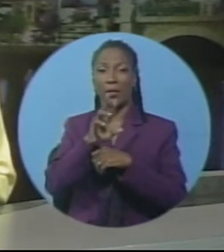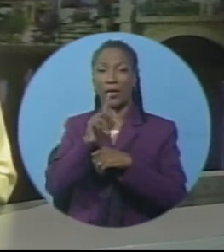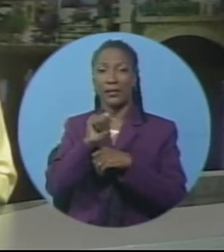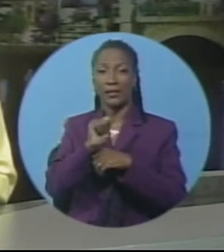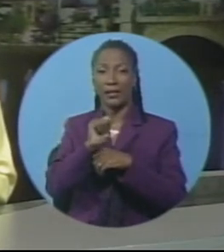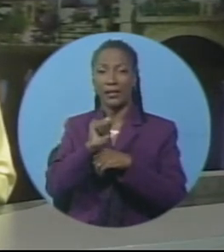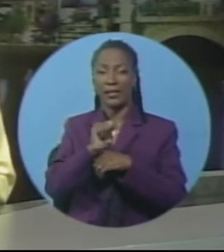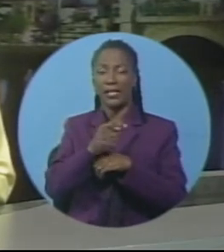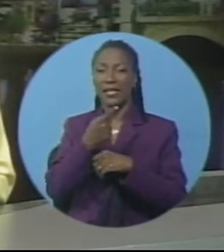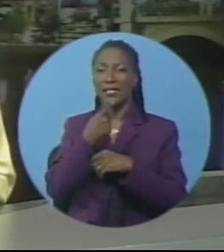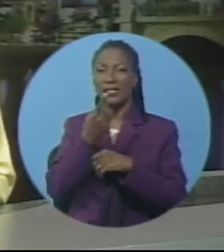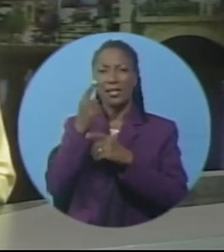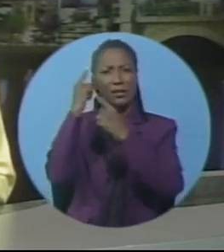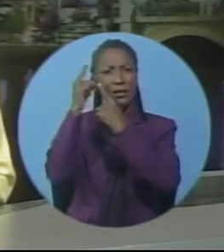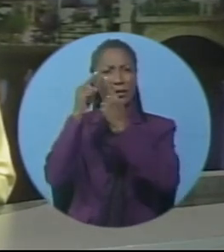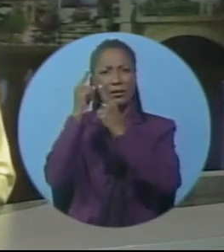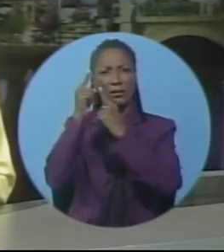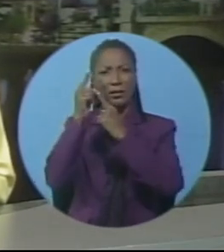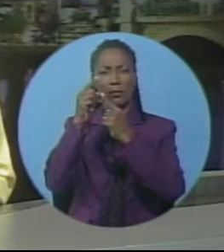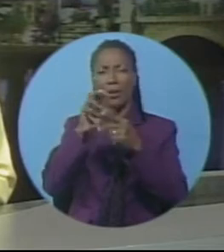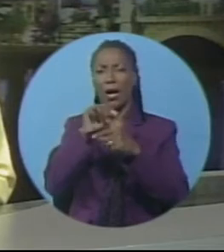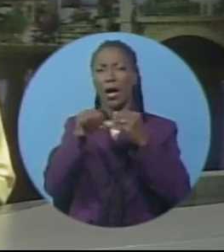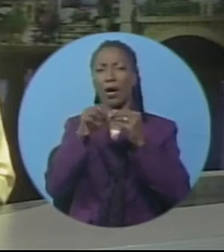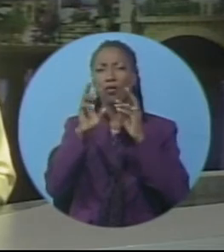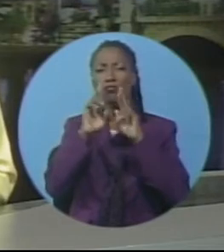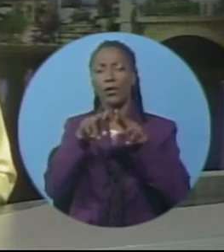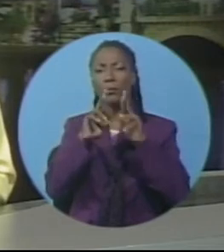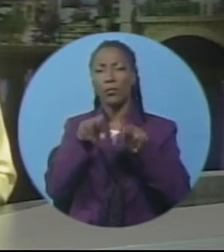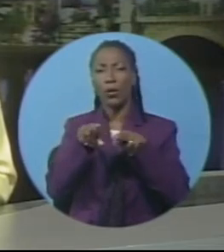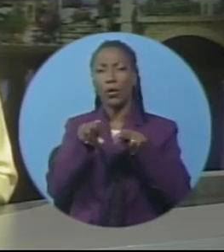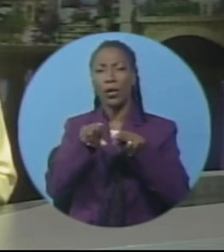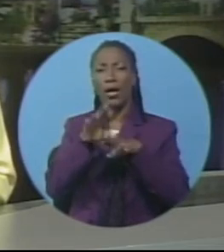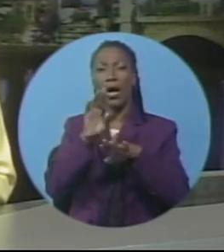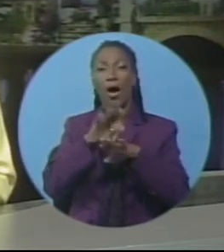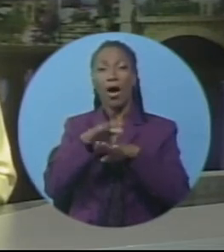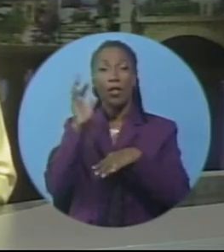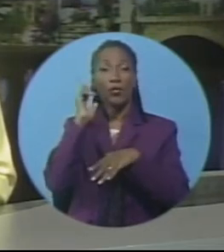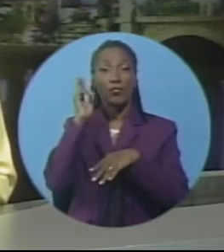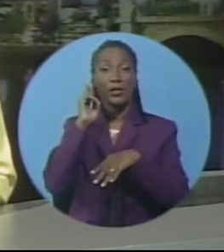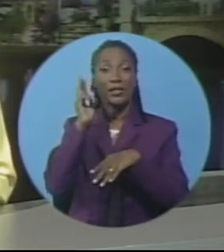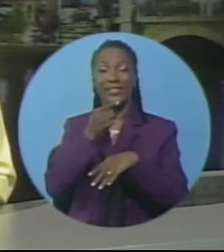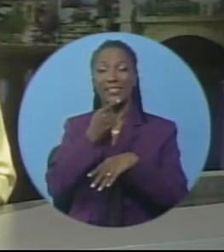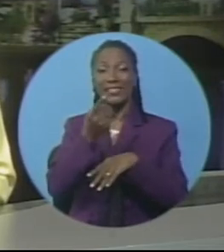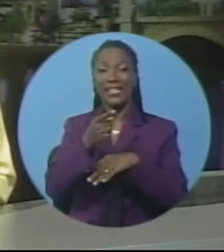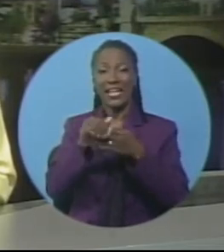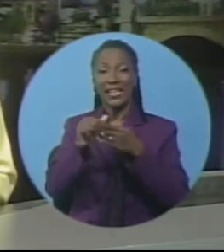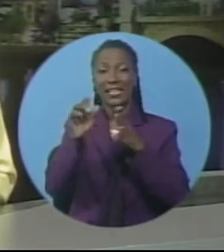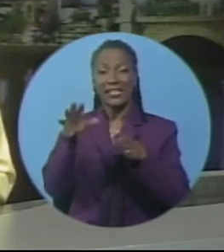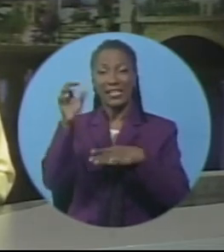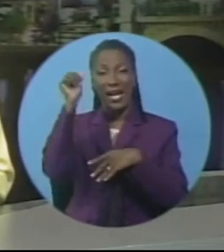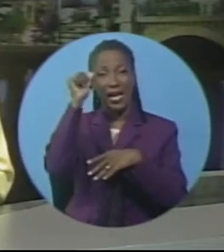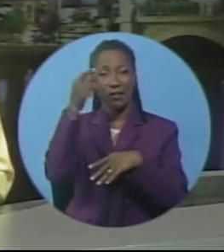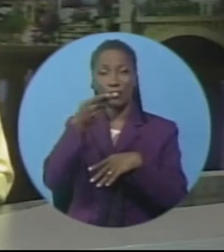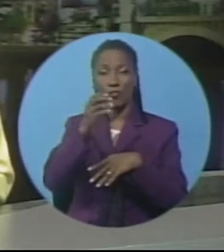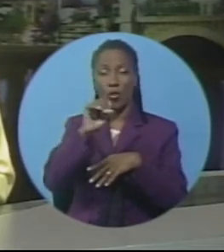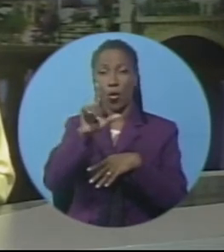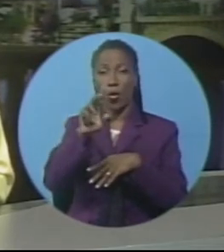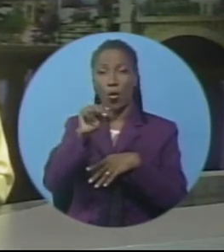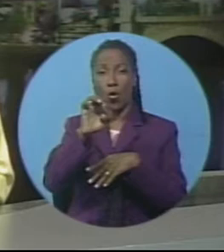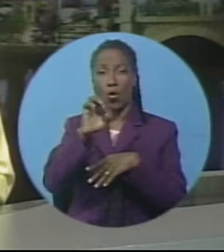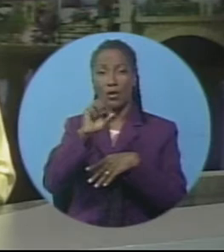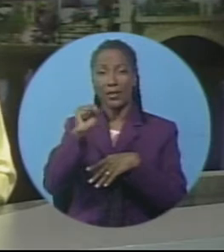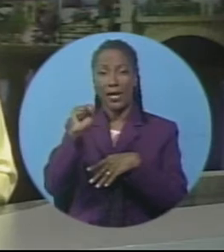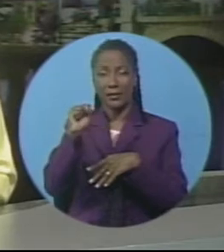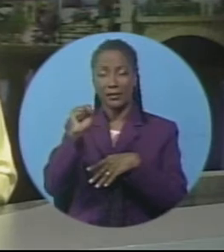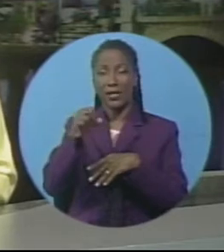about a report it says was aired on Radio Jamaica, indicating that leader Andrew Holness was being investigated by state